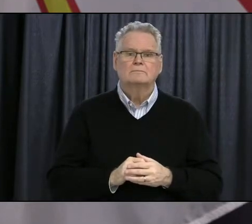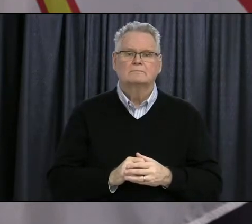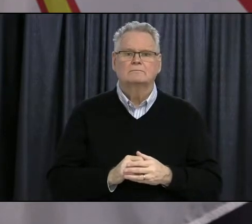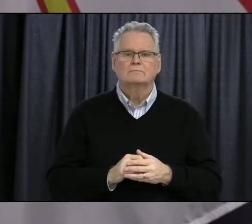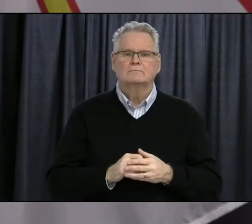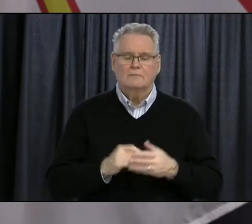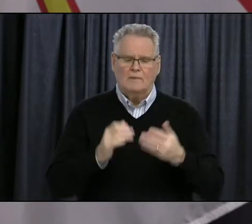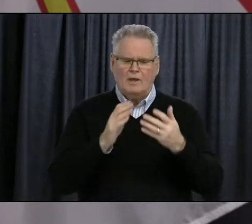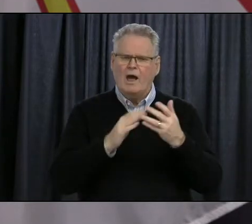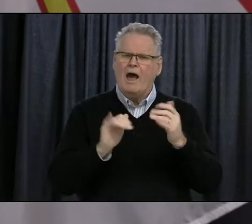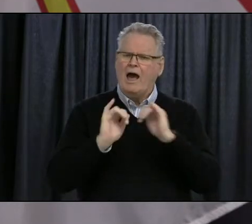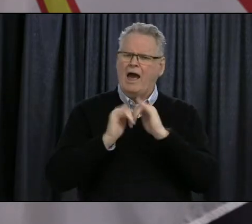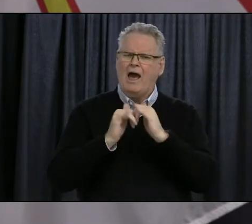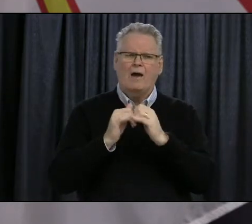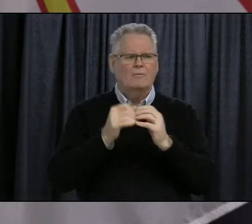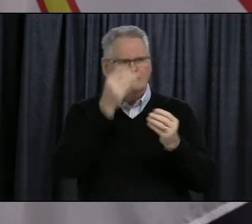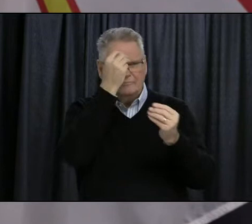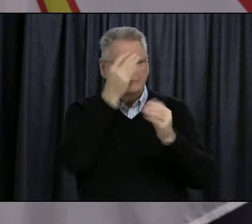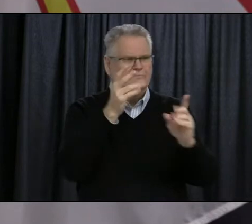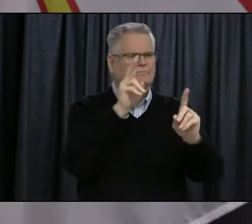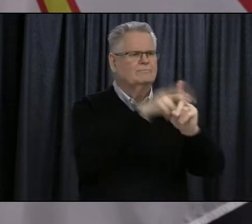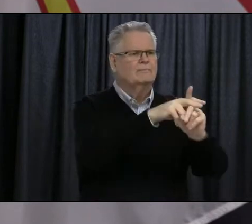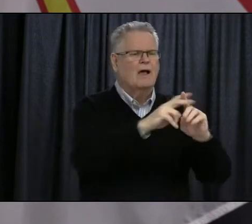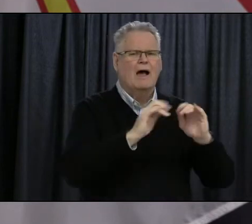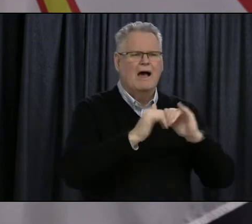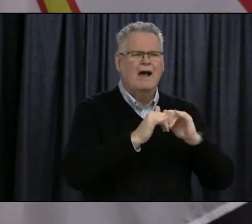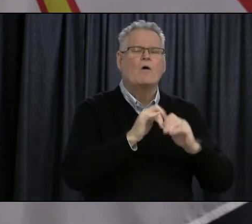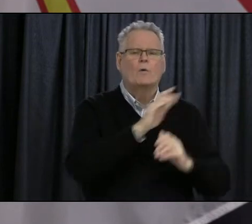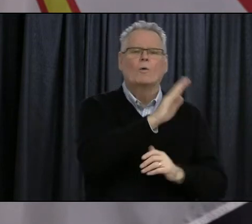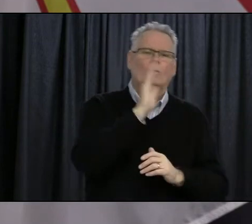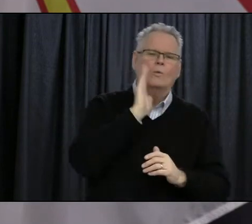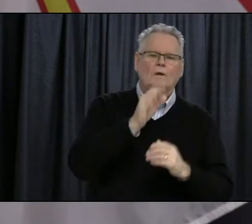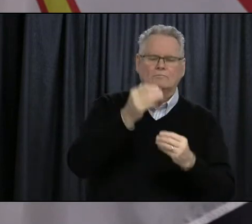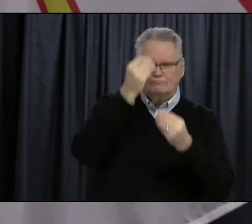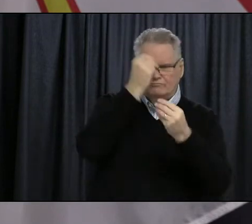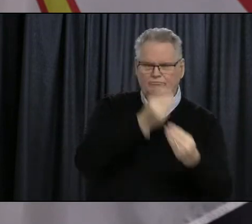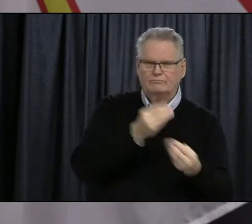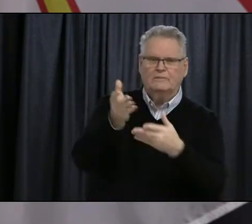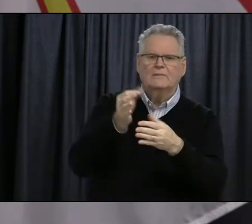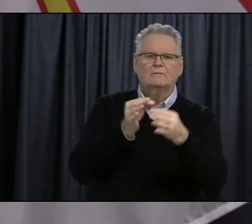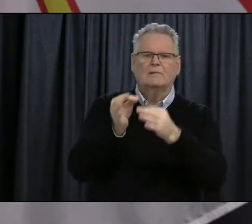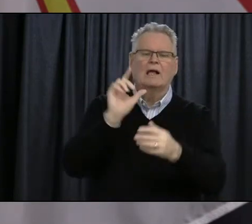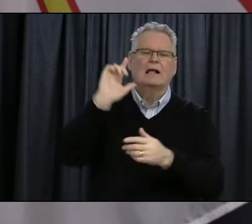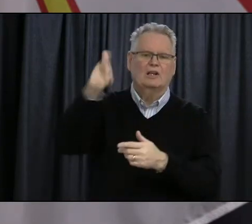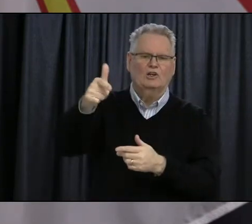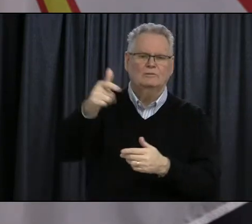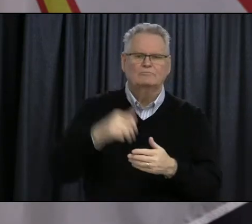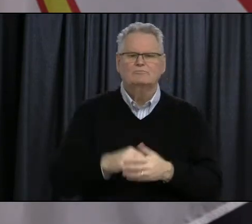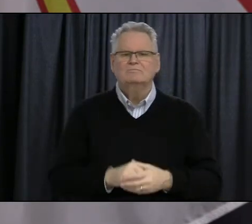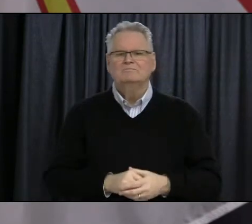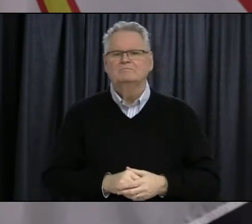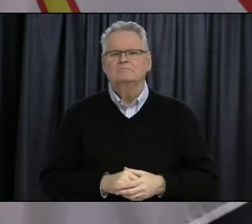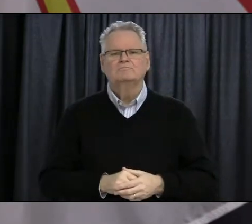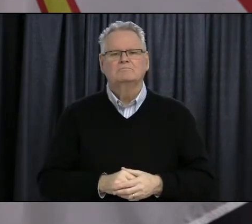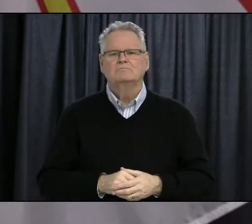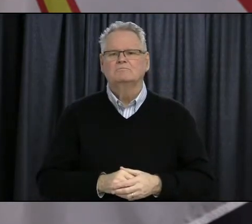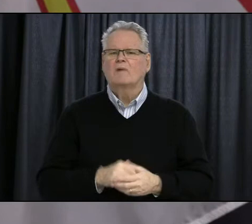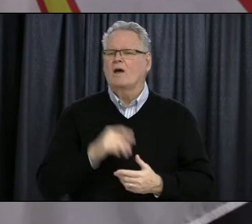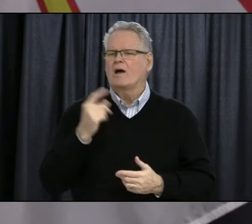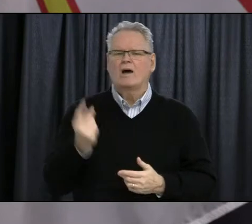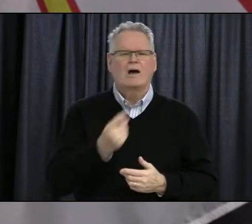appointments when we release that information. So it will be well advertised and well known for sure.